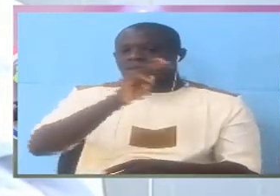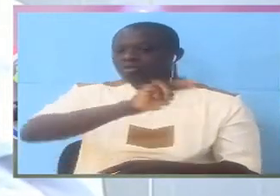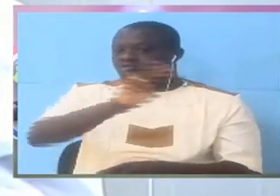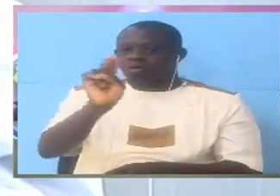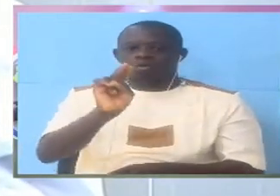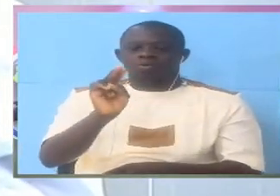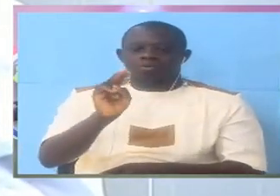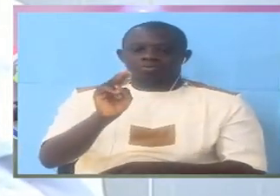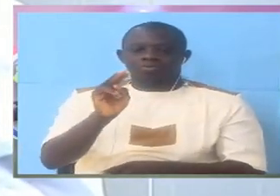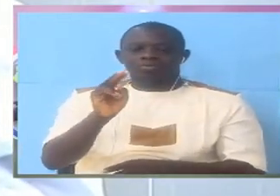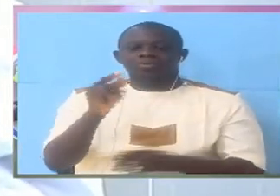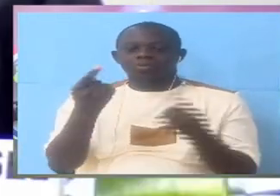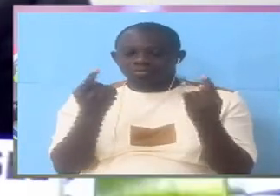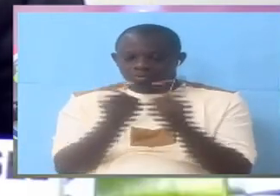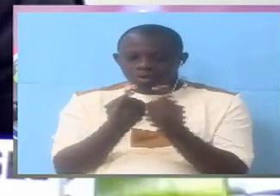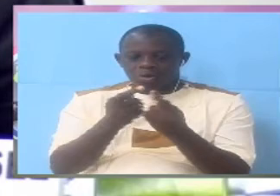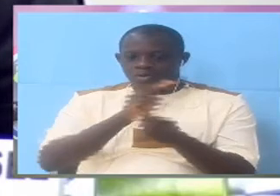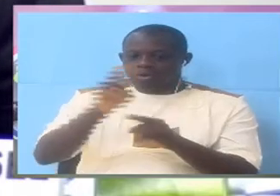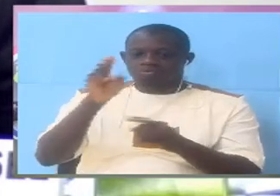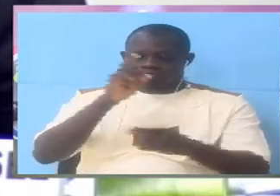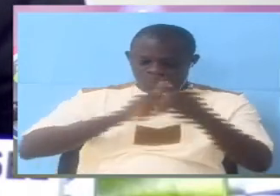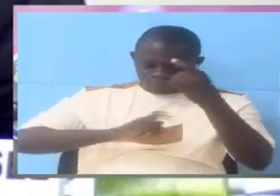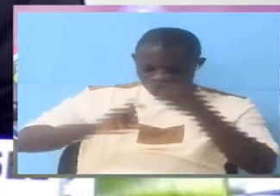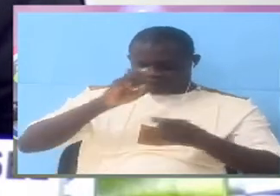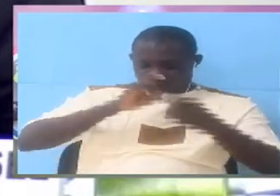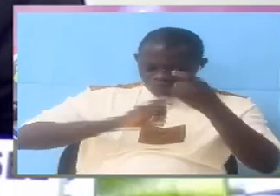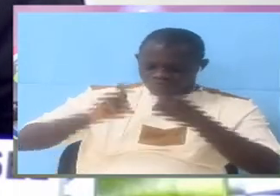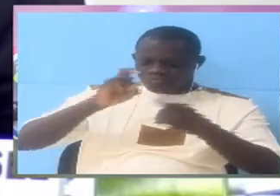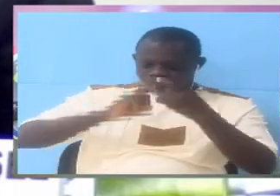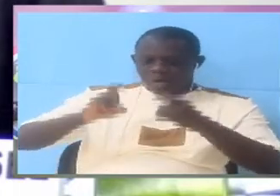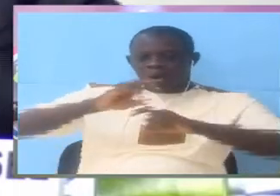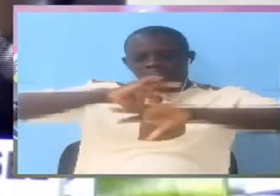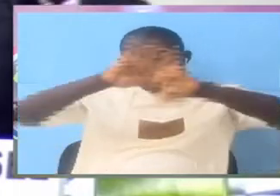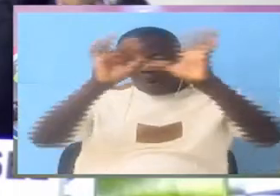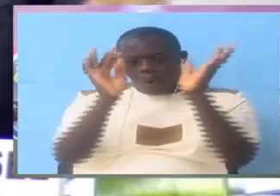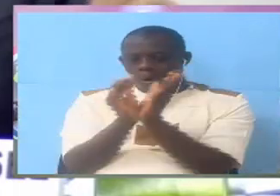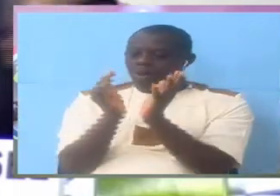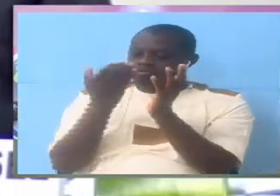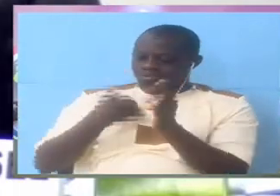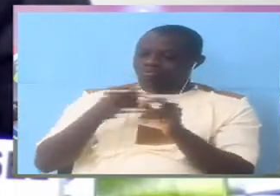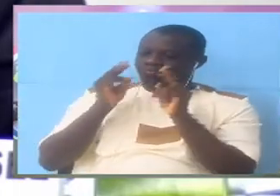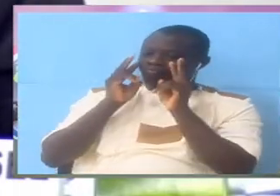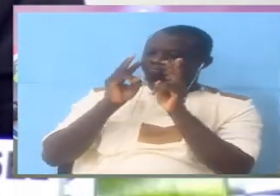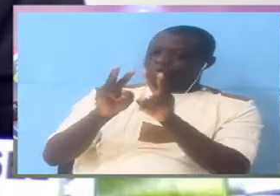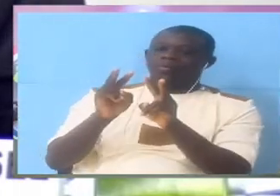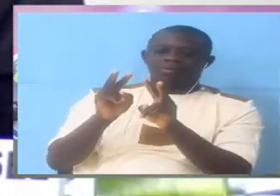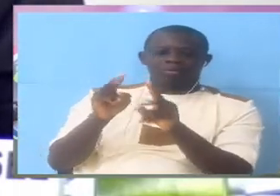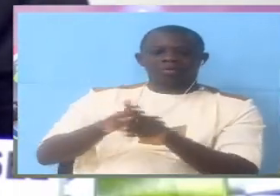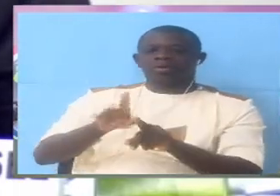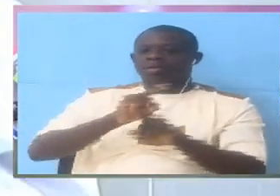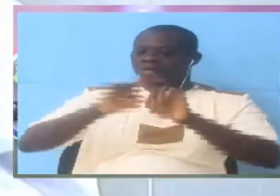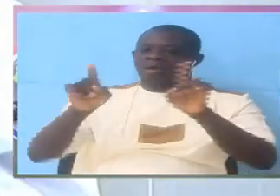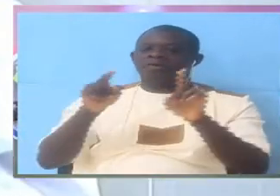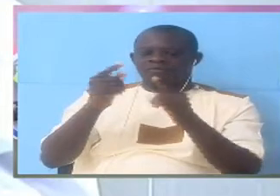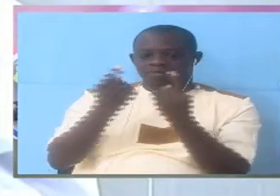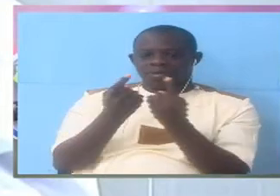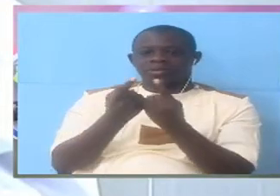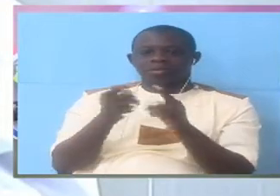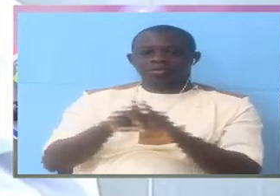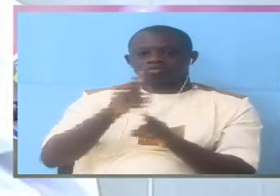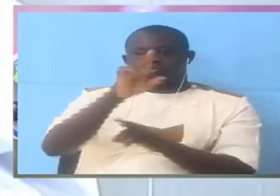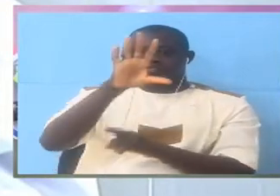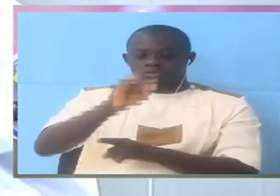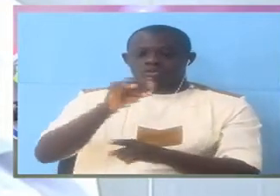the thing is, we cannot rewind the tape for all to see. Yes. It's not like this one. You did it